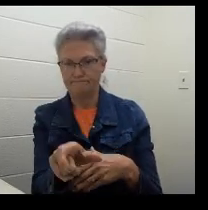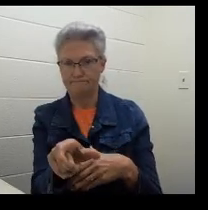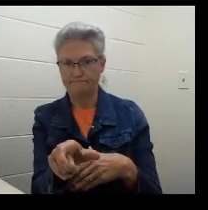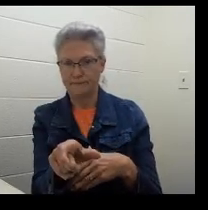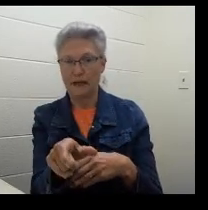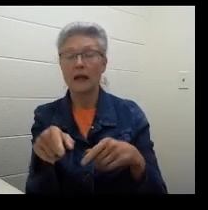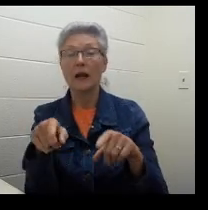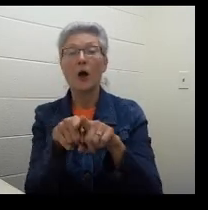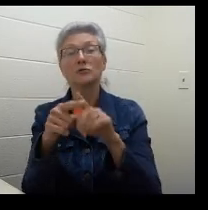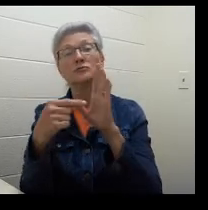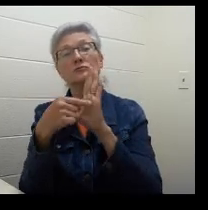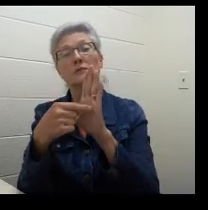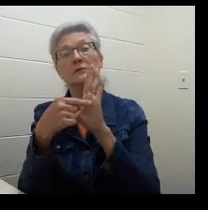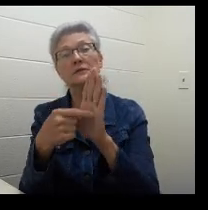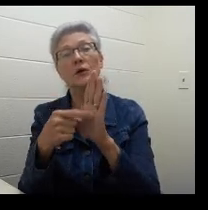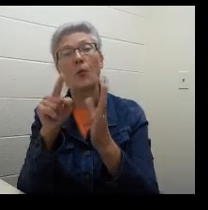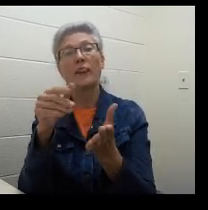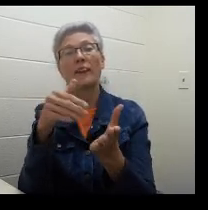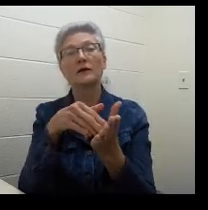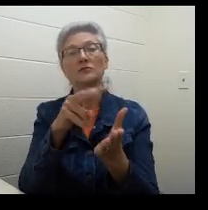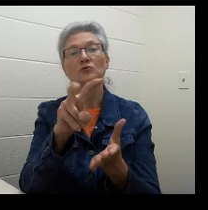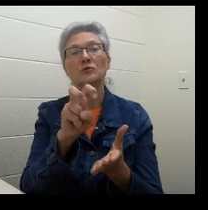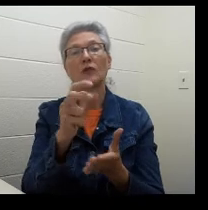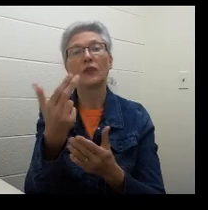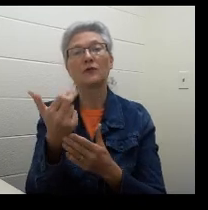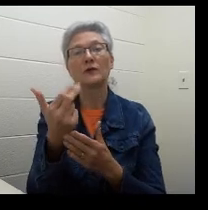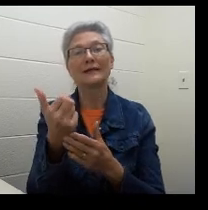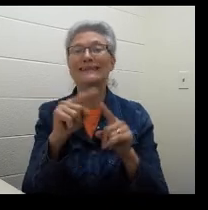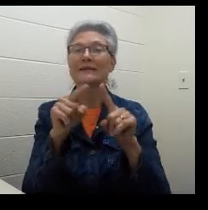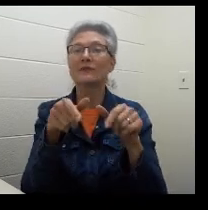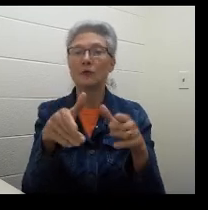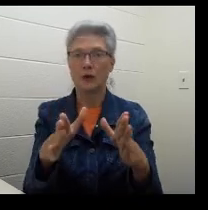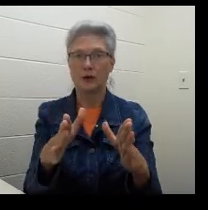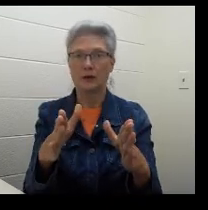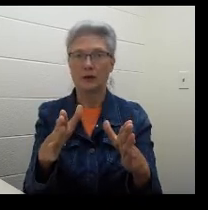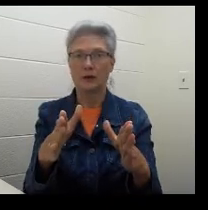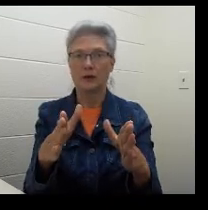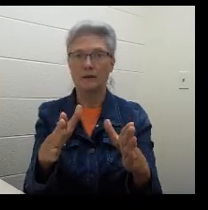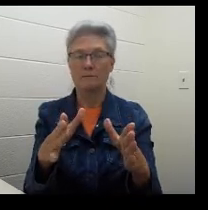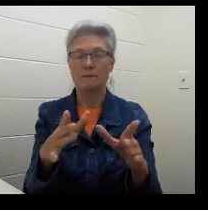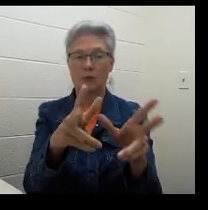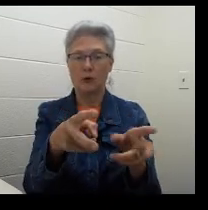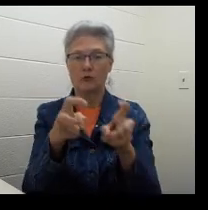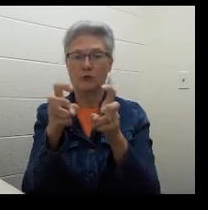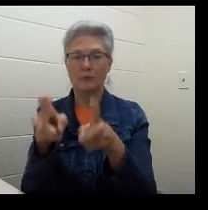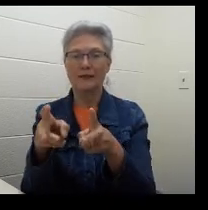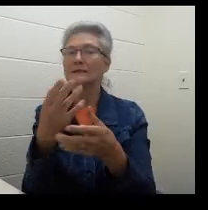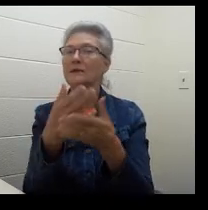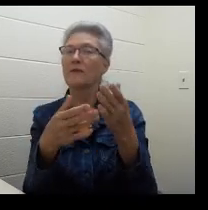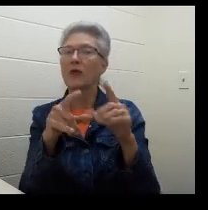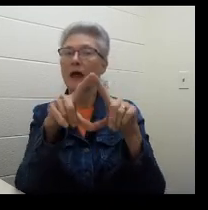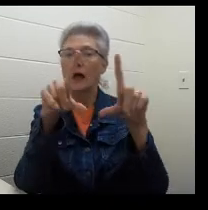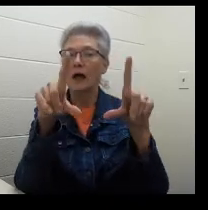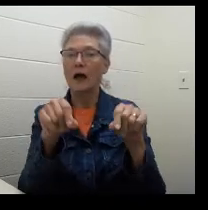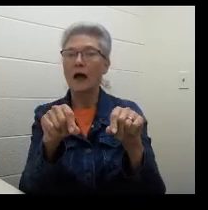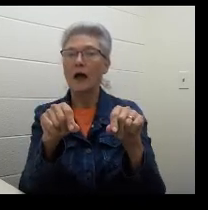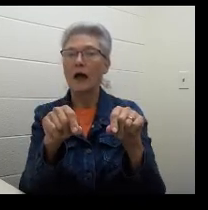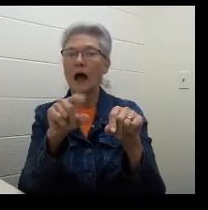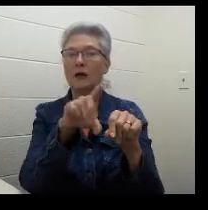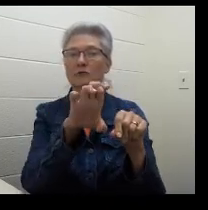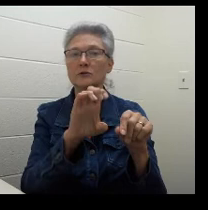I can also represent 1,213 in a different way by regrouping some of our hundreds into